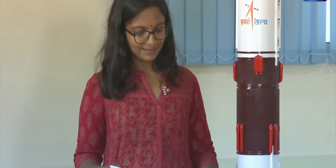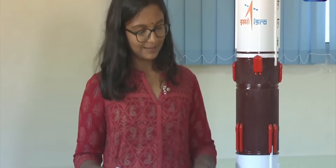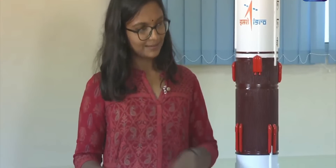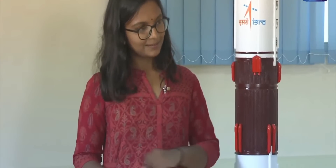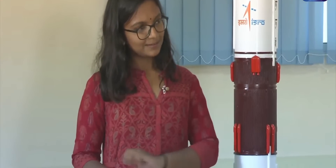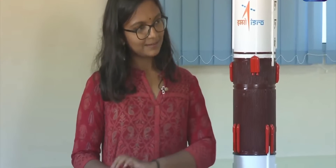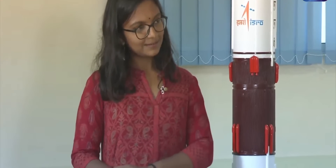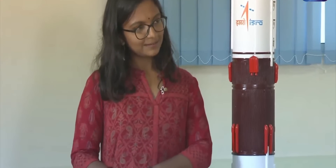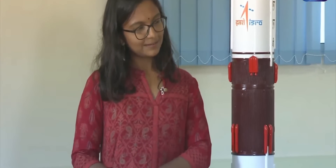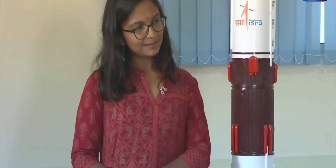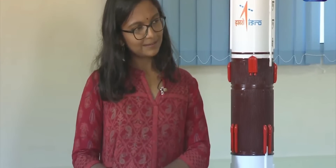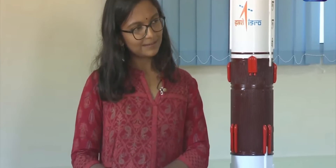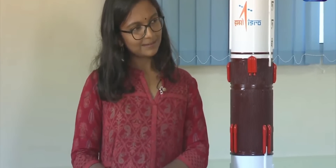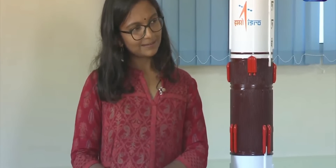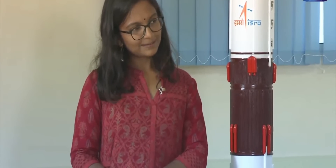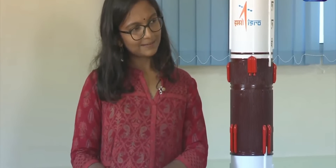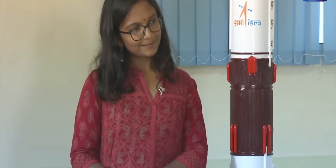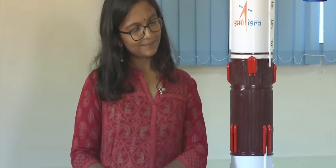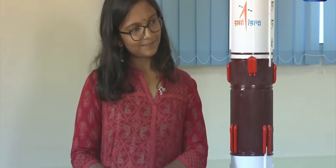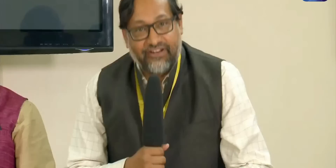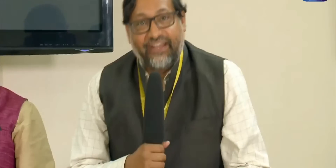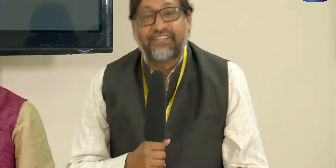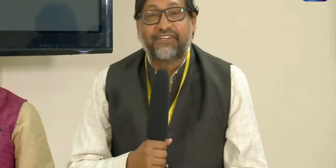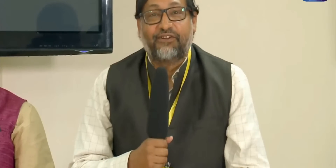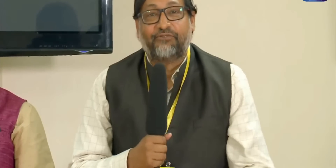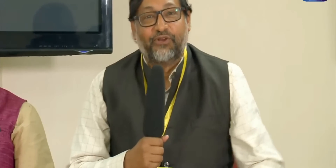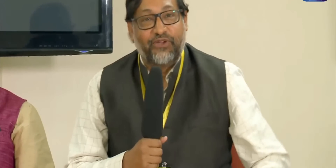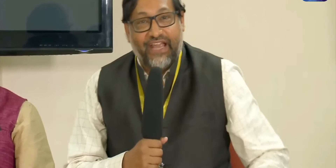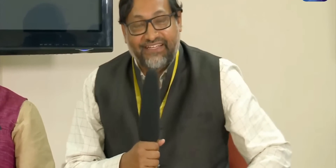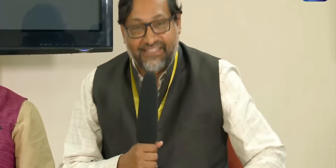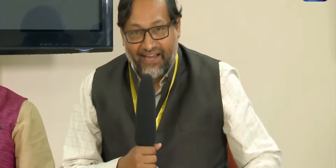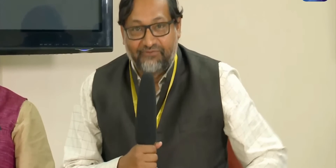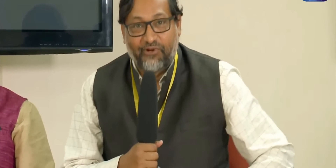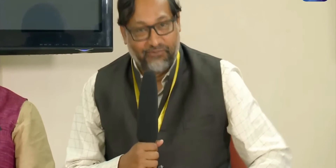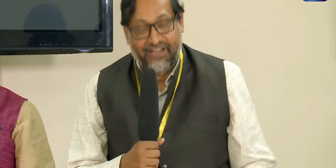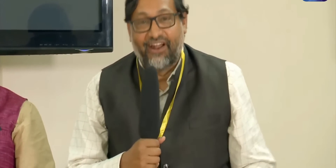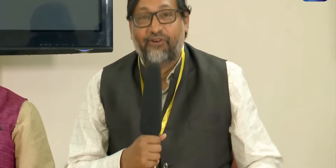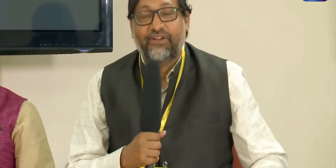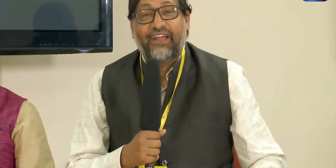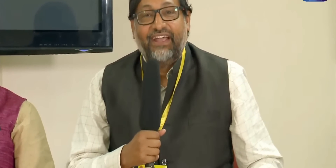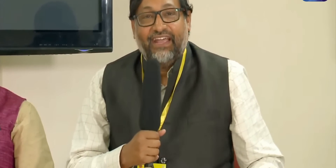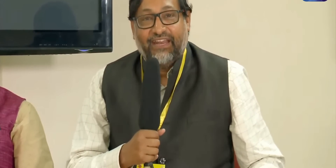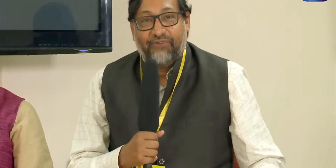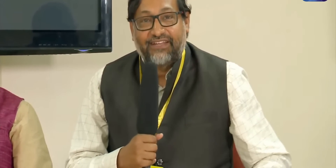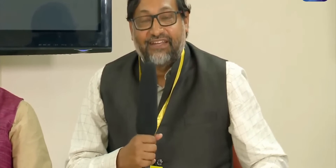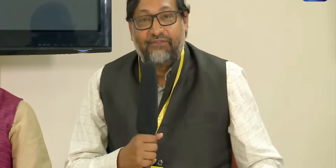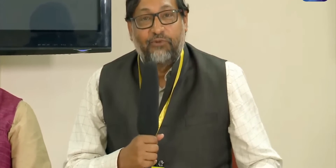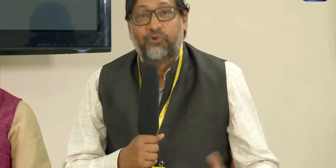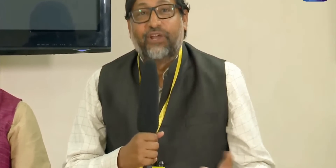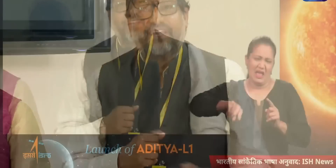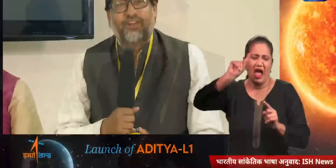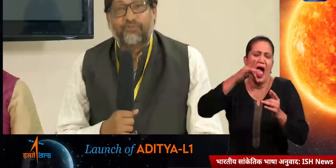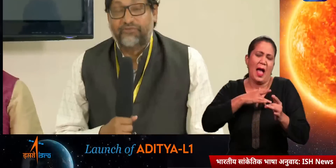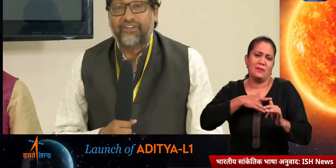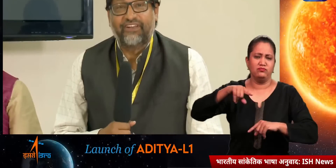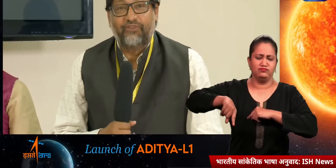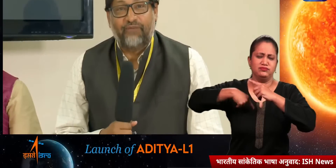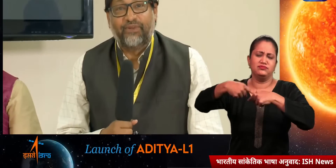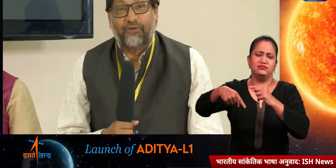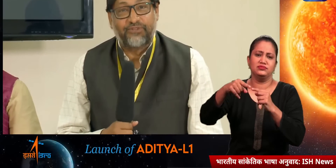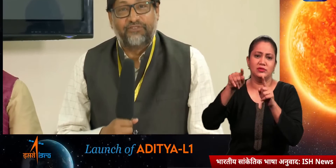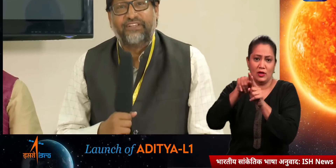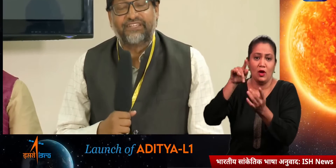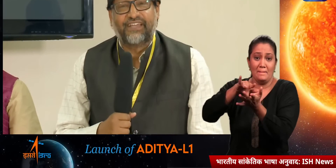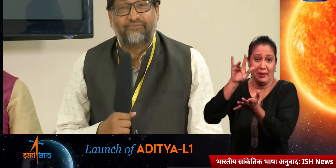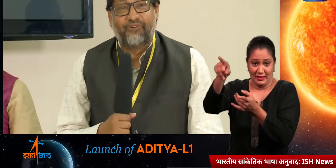India? That's right. India has a long tradition of looking at the sun from the ground. In fact, from Kodaikanal Observatory, we have